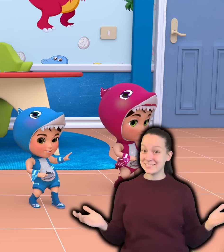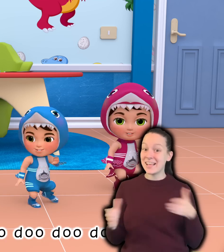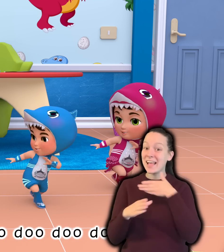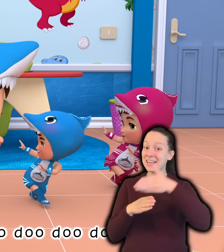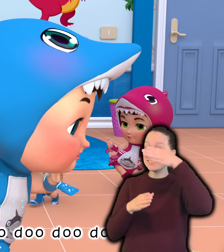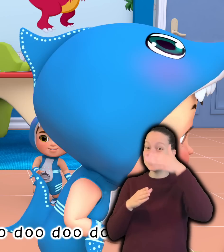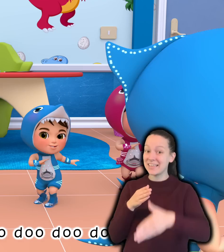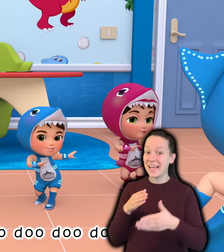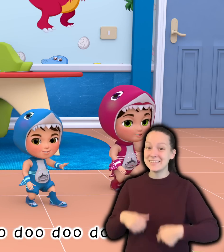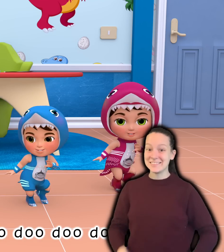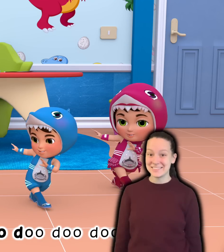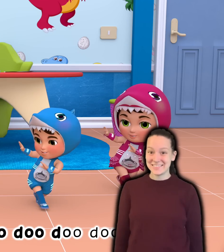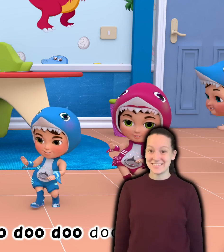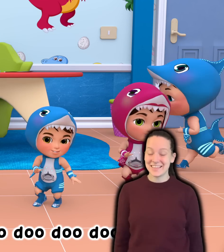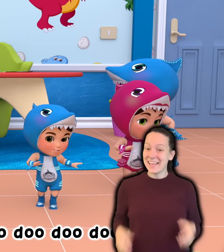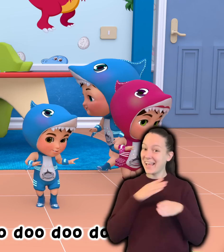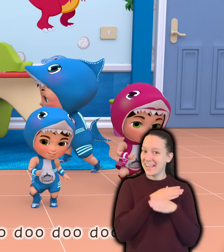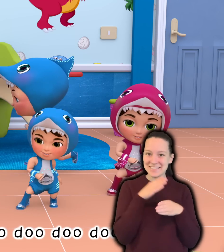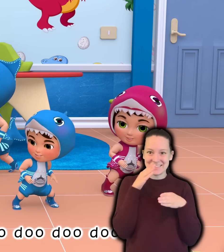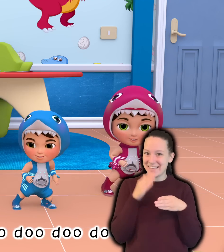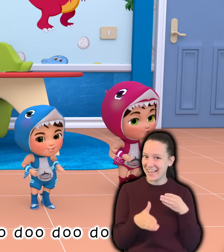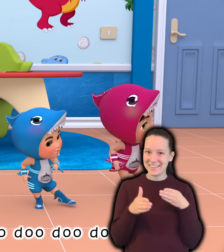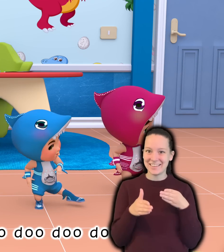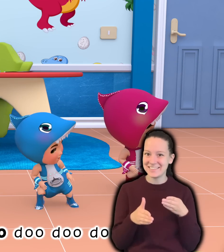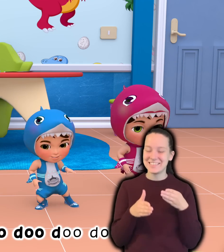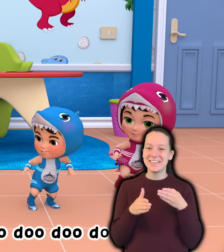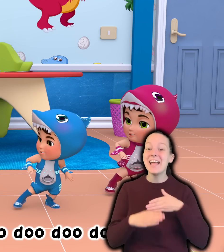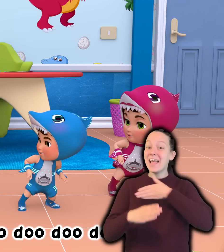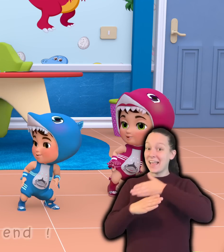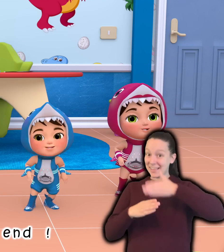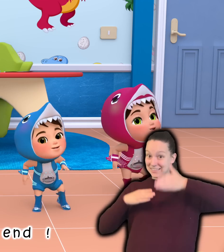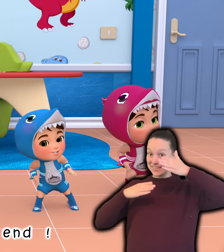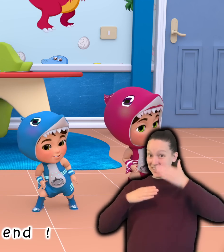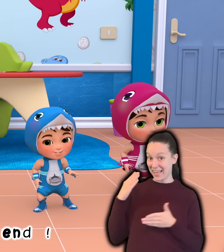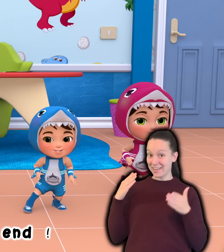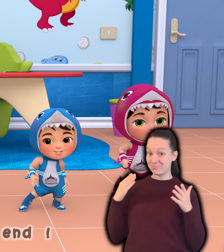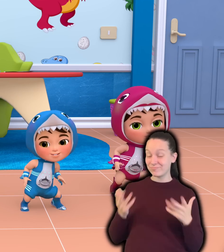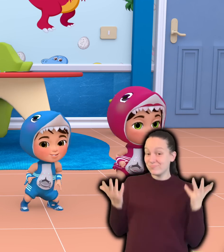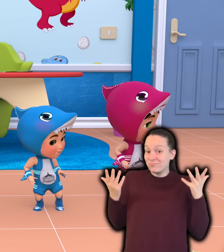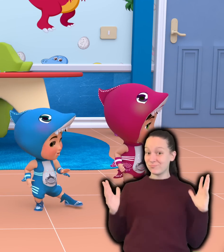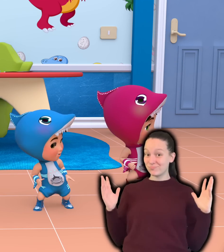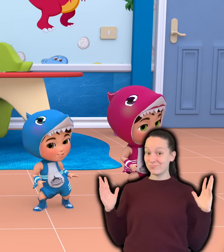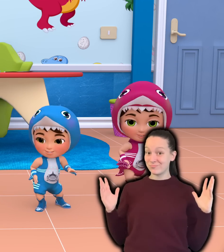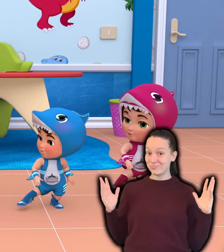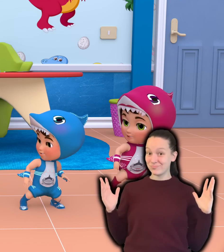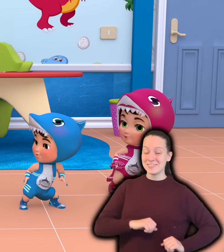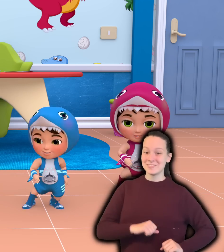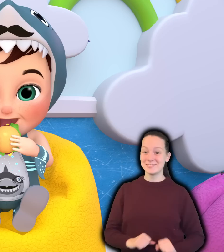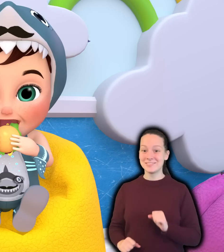end, it's the end, it's the end, it's the end.